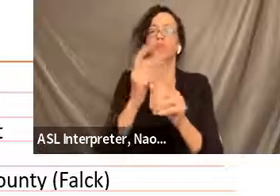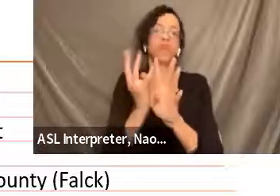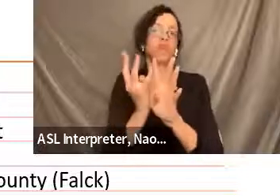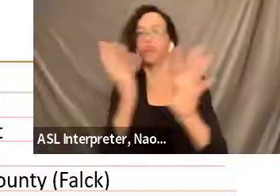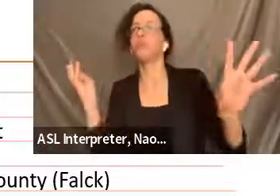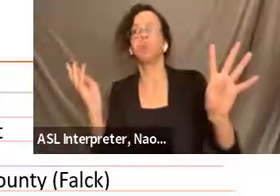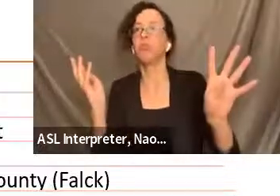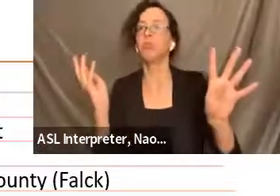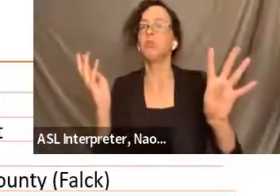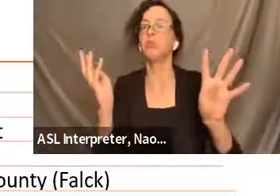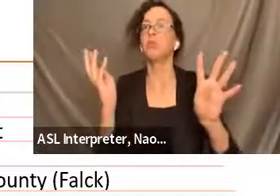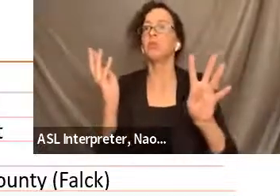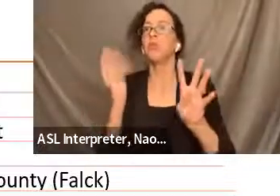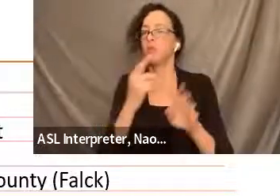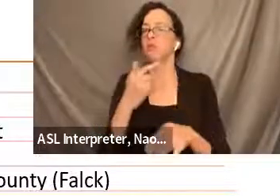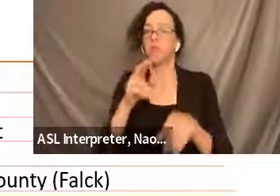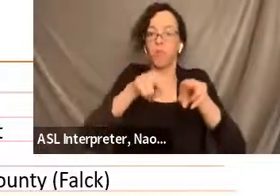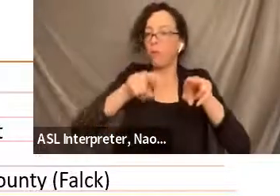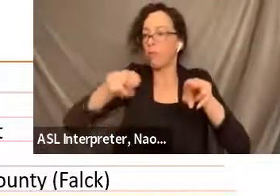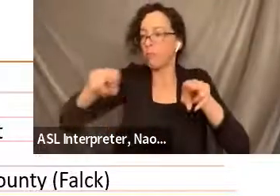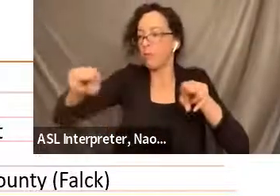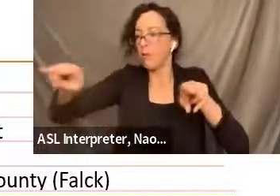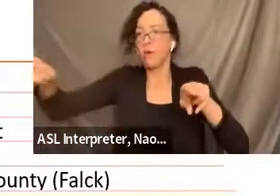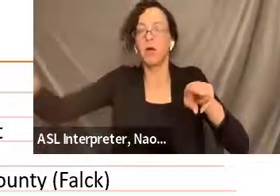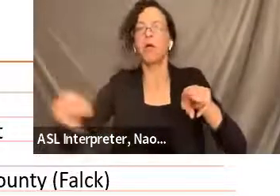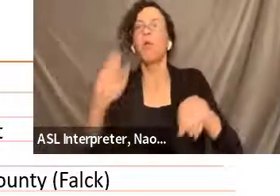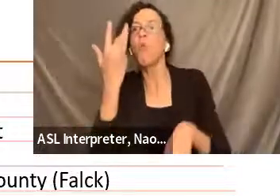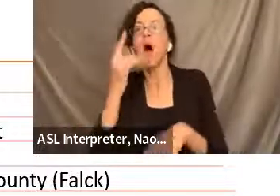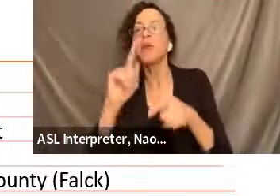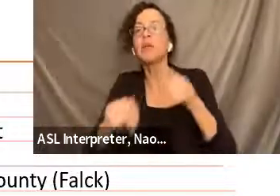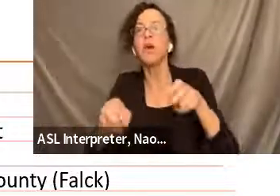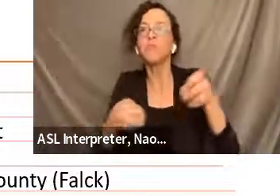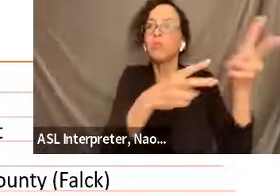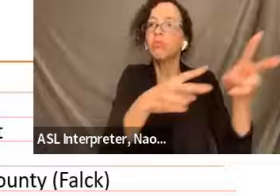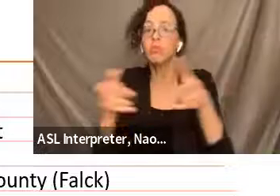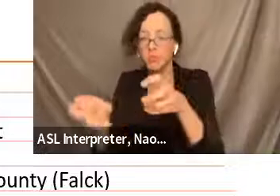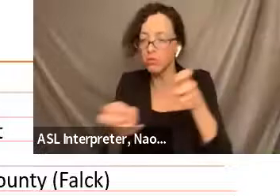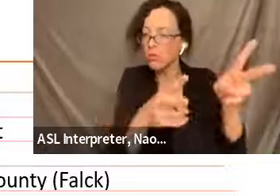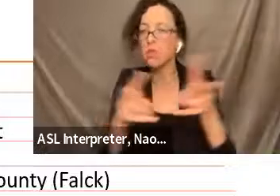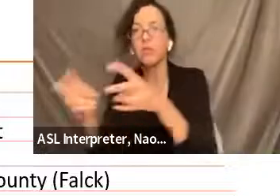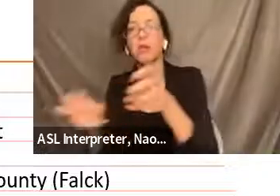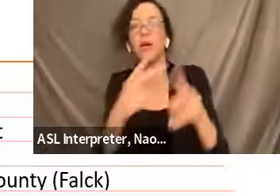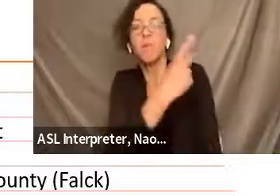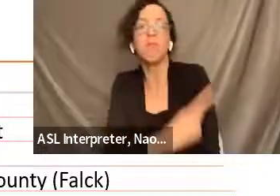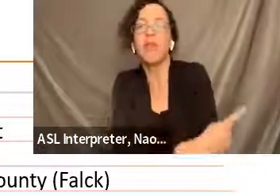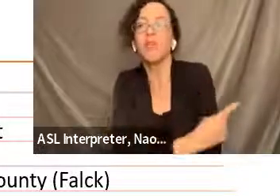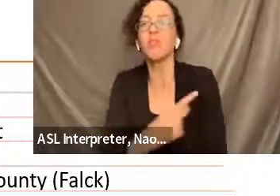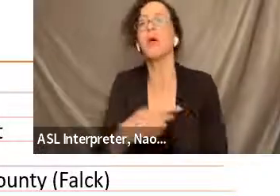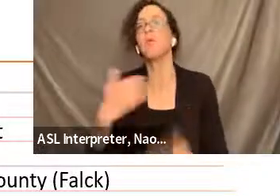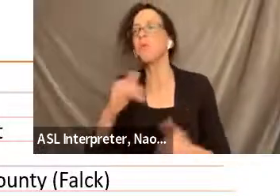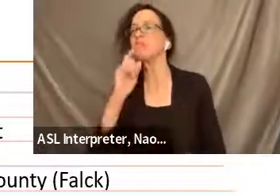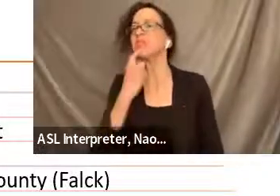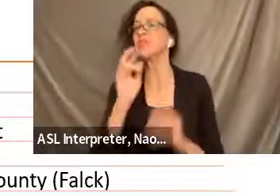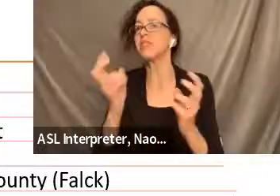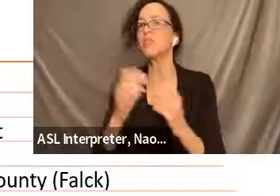affecting everyone. In fact, it is so bad that at the state level, there is the emergency